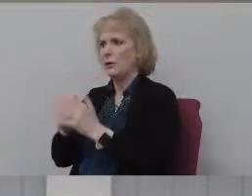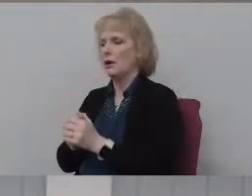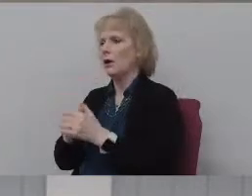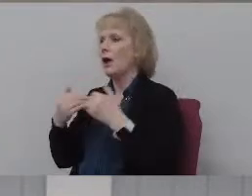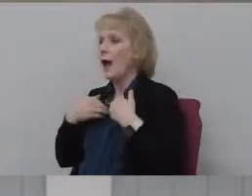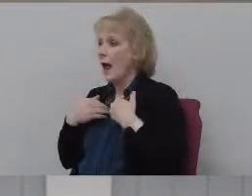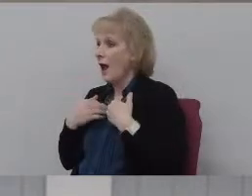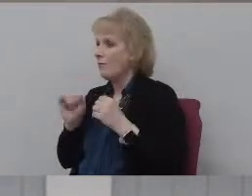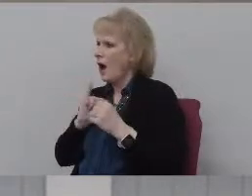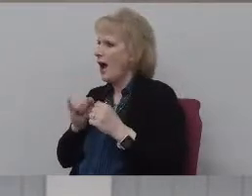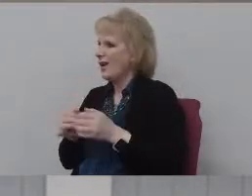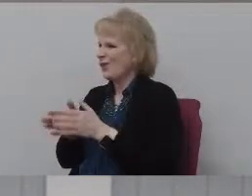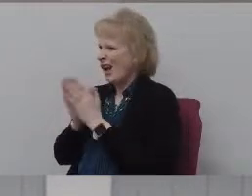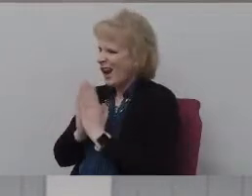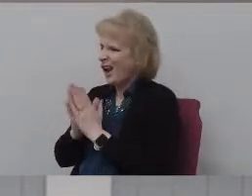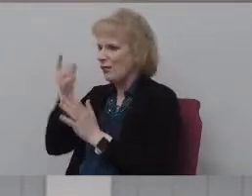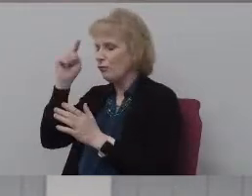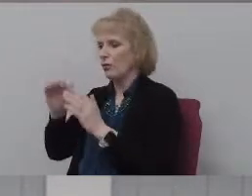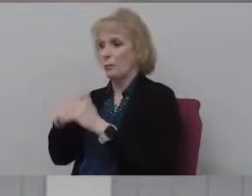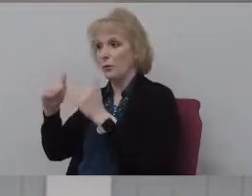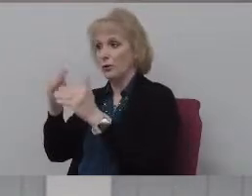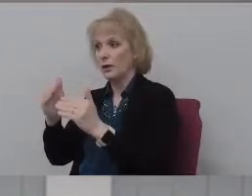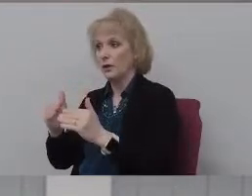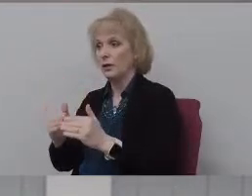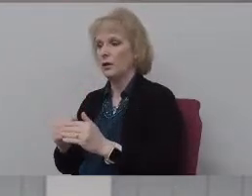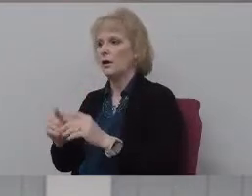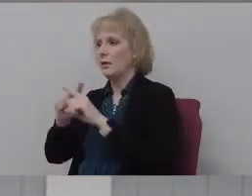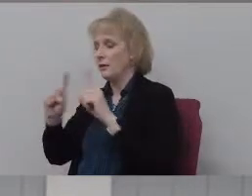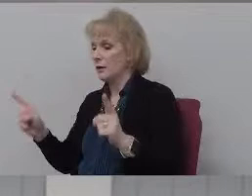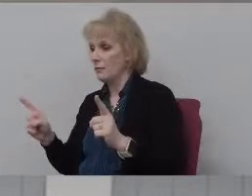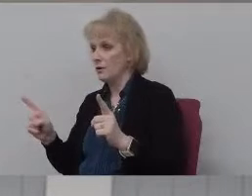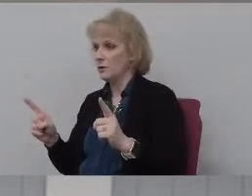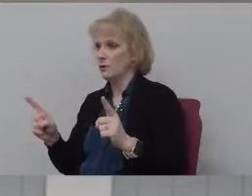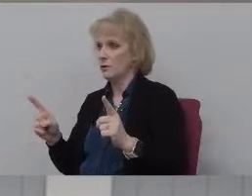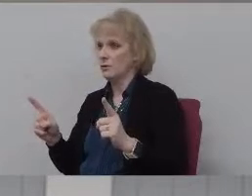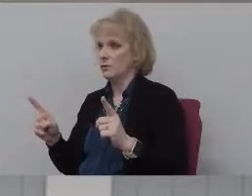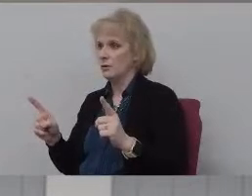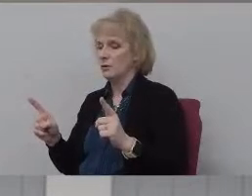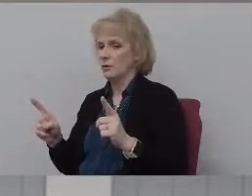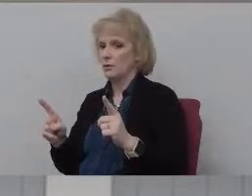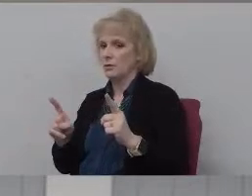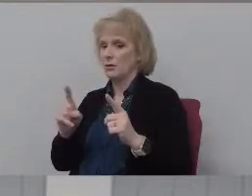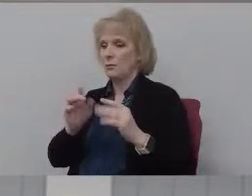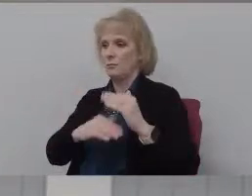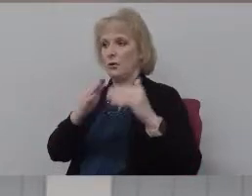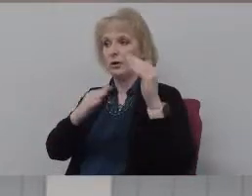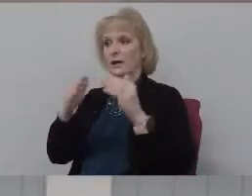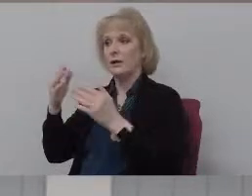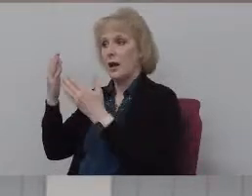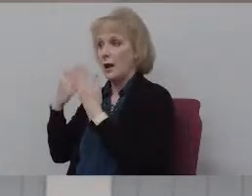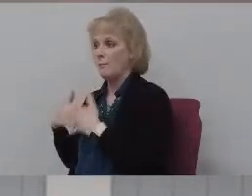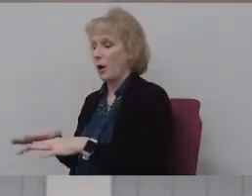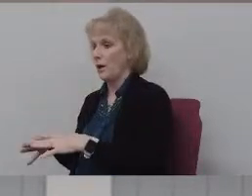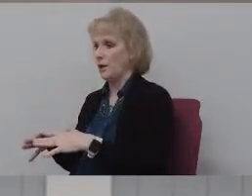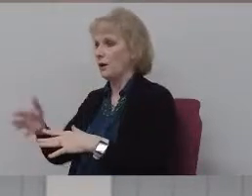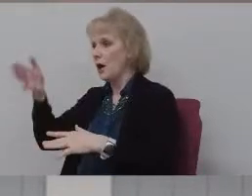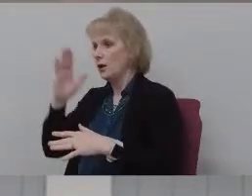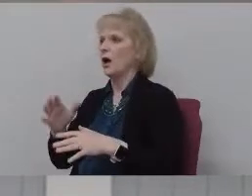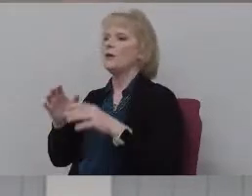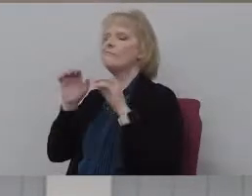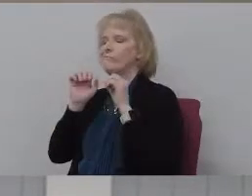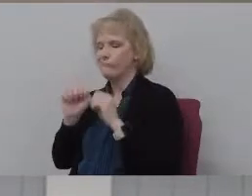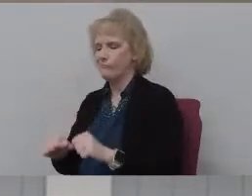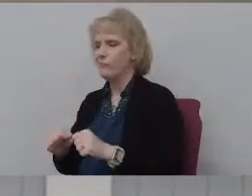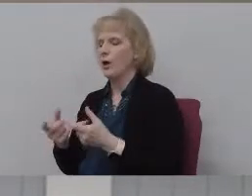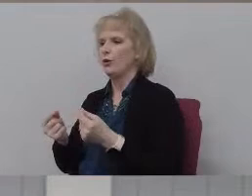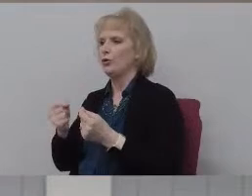Have I ever asked for a building? And so the difference between a body, between a building and a body. God was perfectly capable of